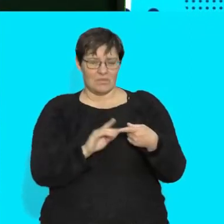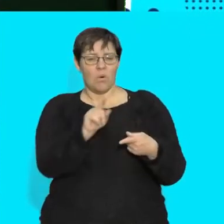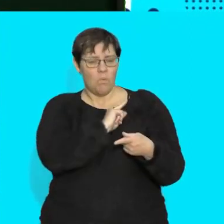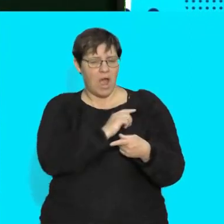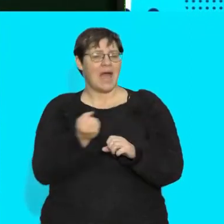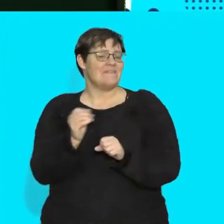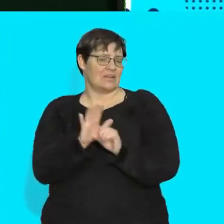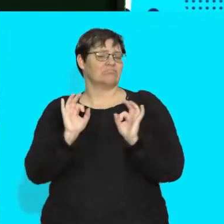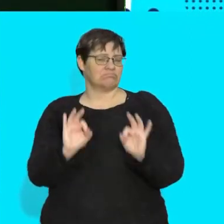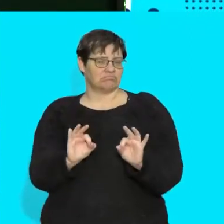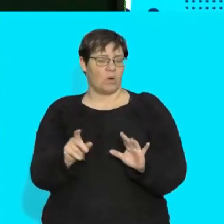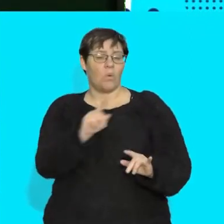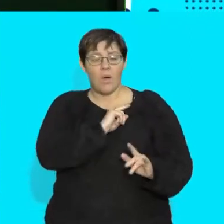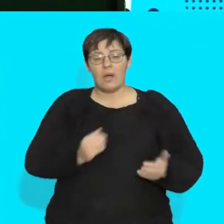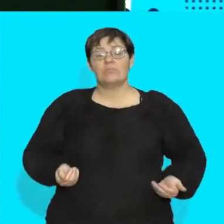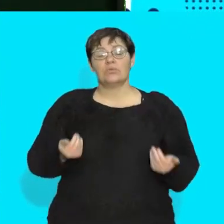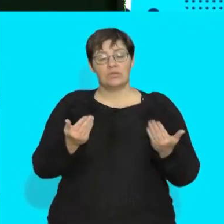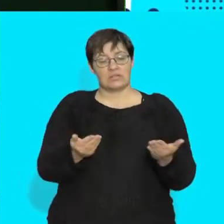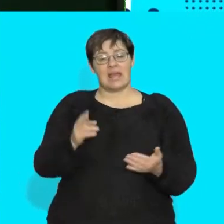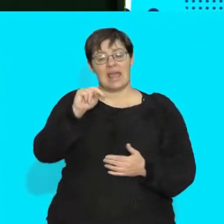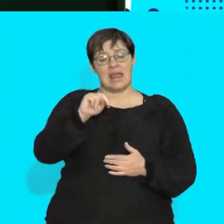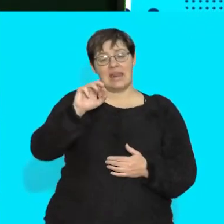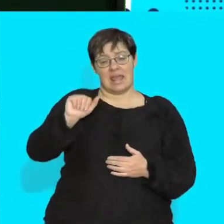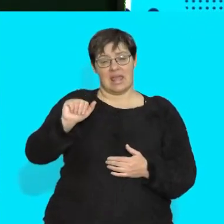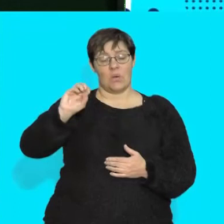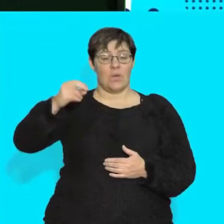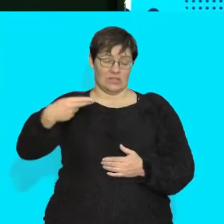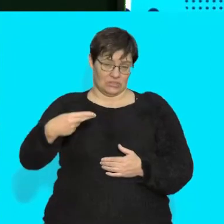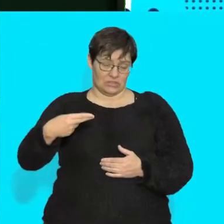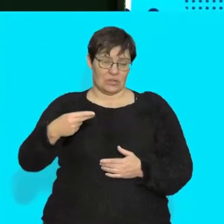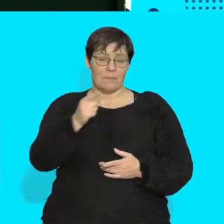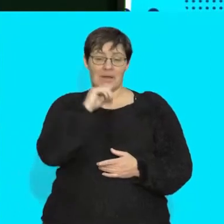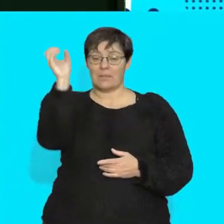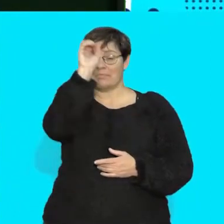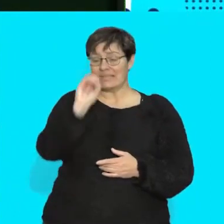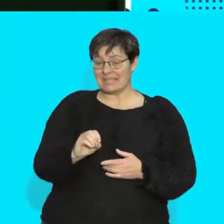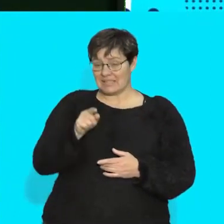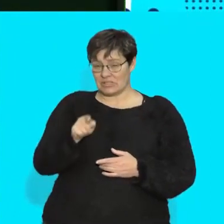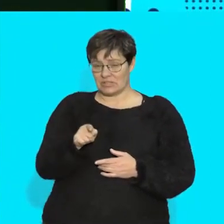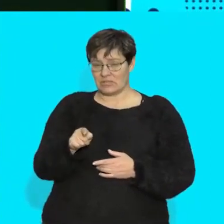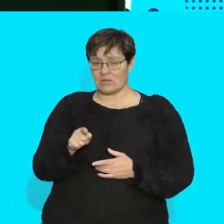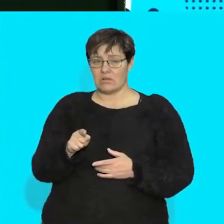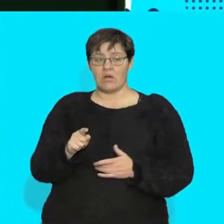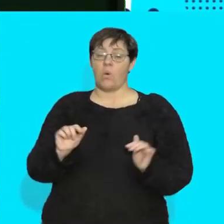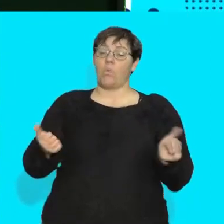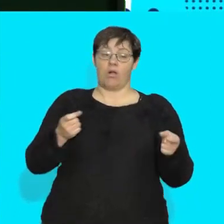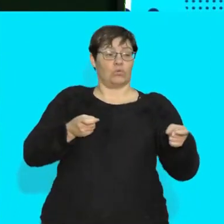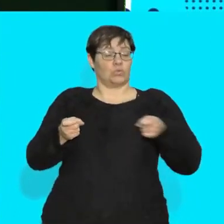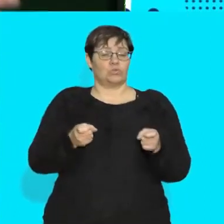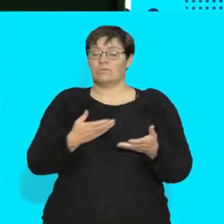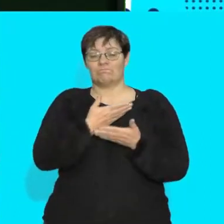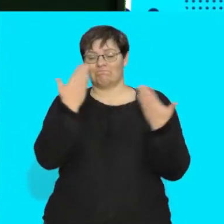in producing sodium hydroxide, although the percentage of sodium hydroxide wasn't very well controlled, because